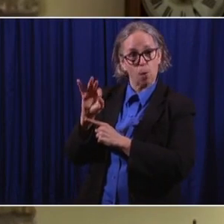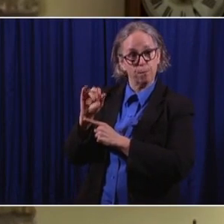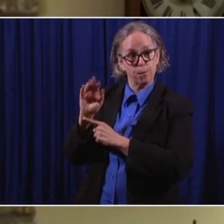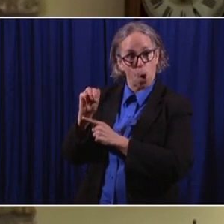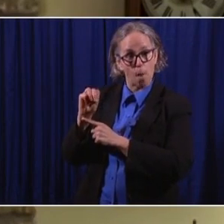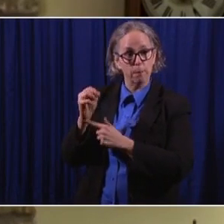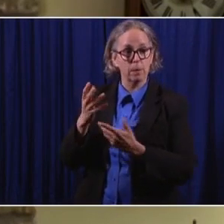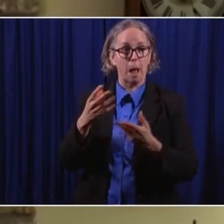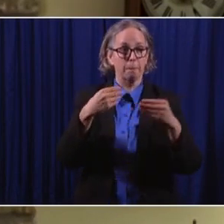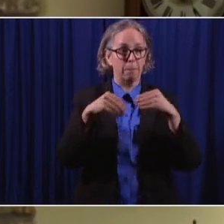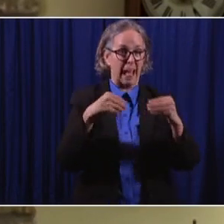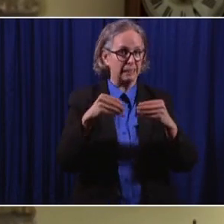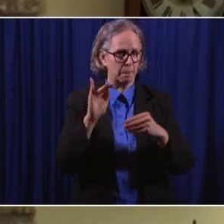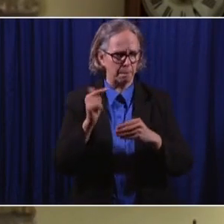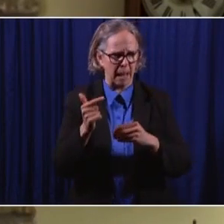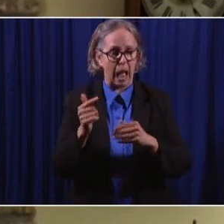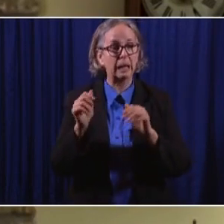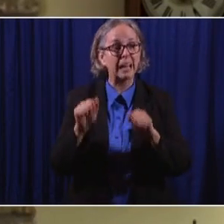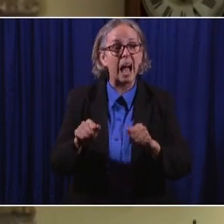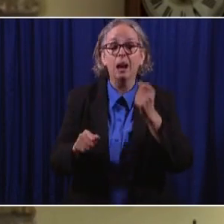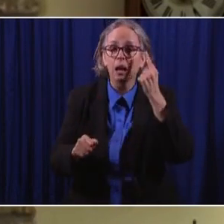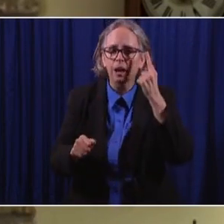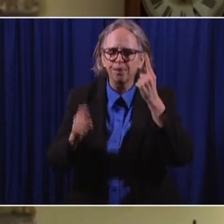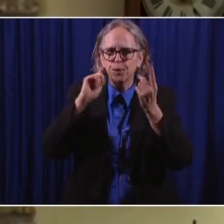bags. So I will sign the bill, but